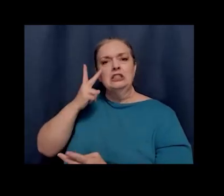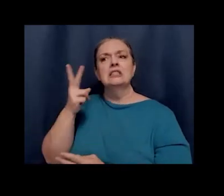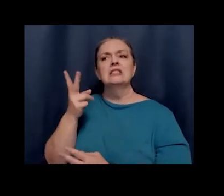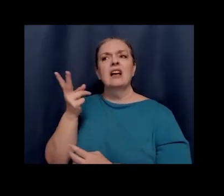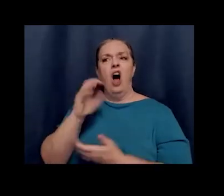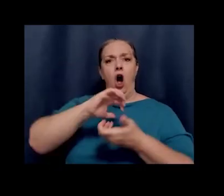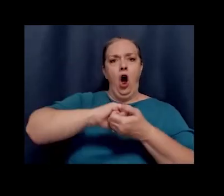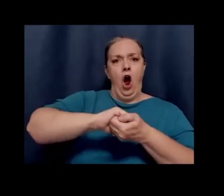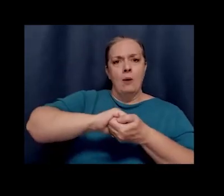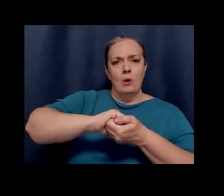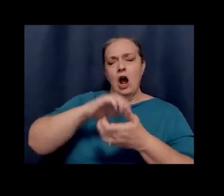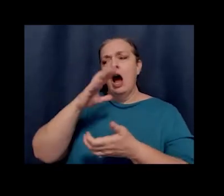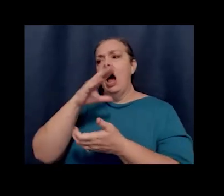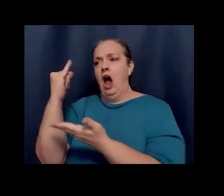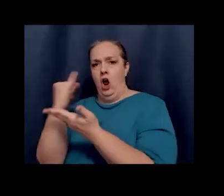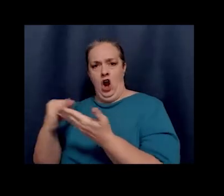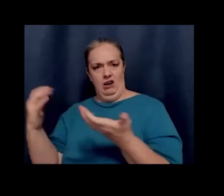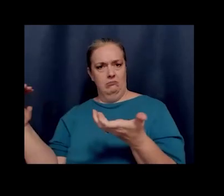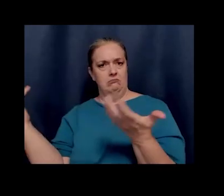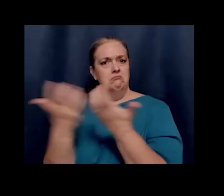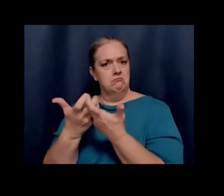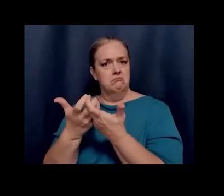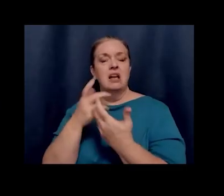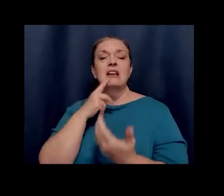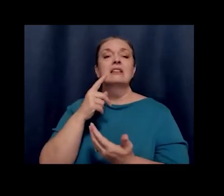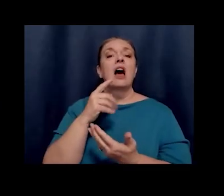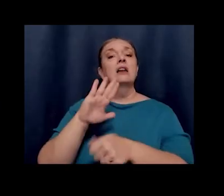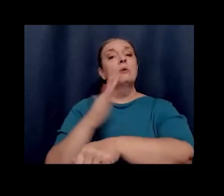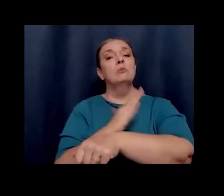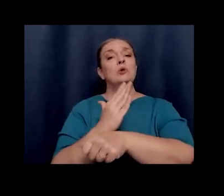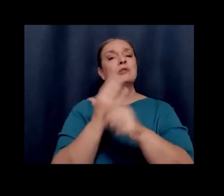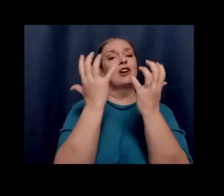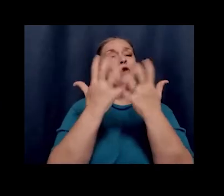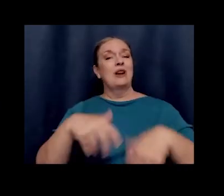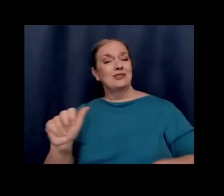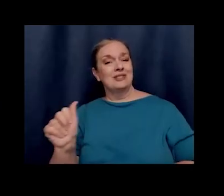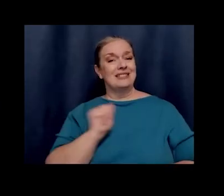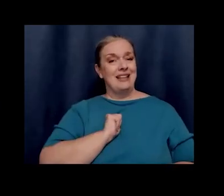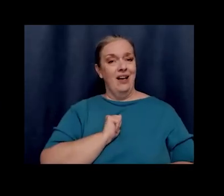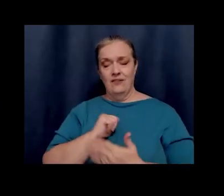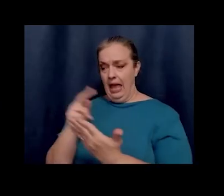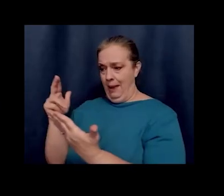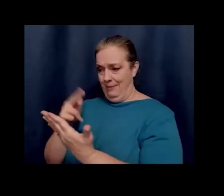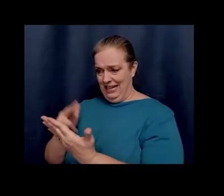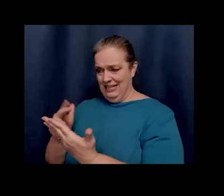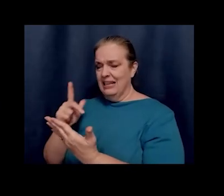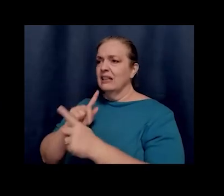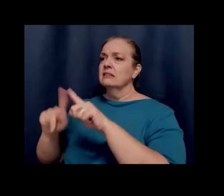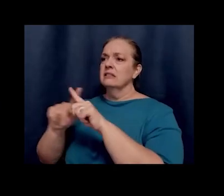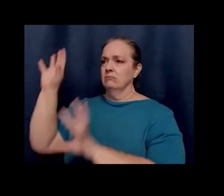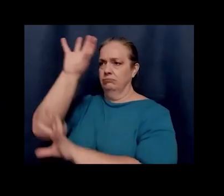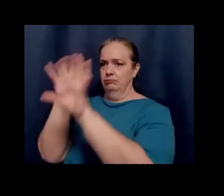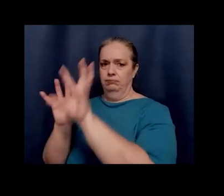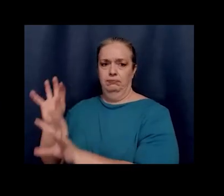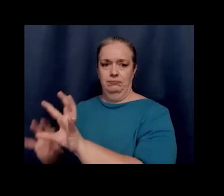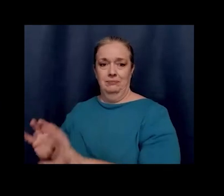in music, you arrange yourself, and in painting, you compose the elements of a composition. Here is the